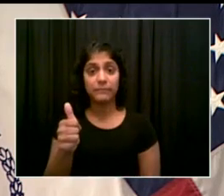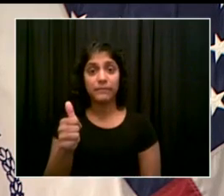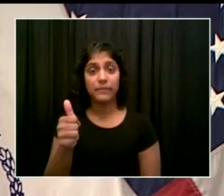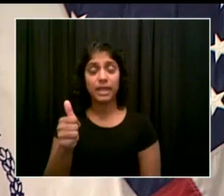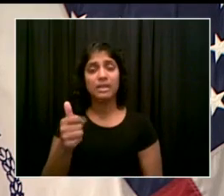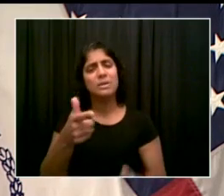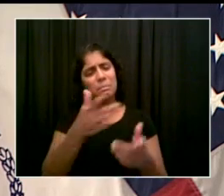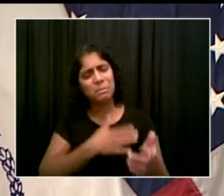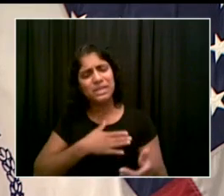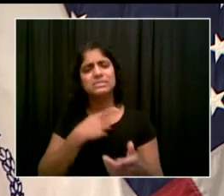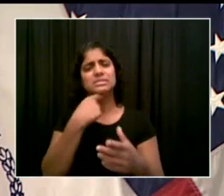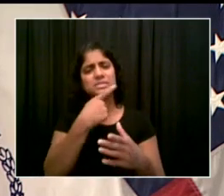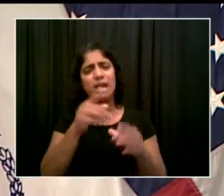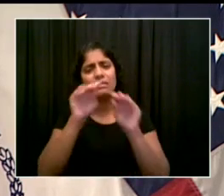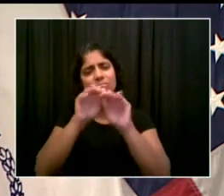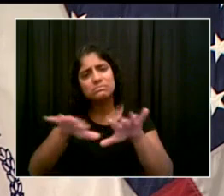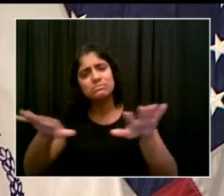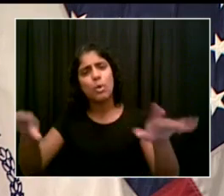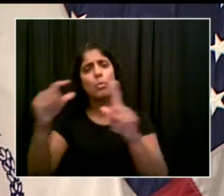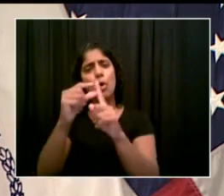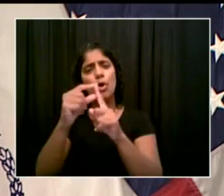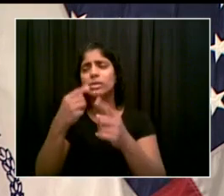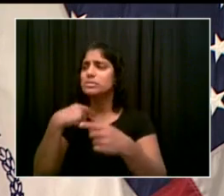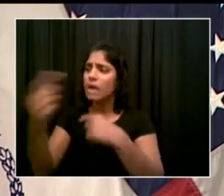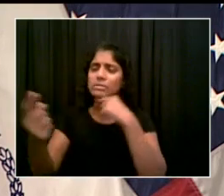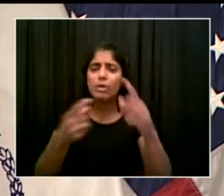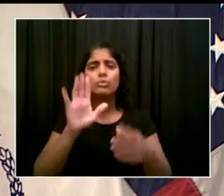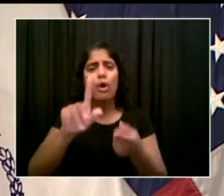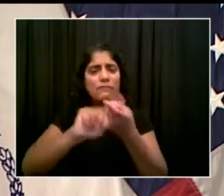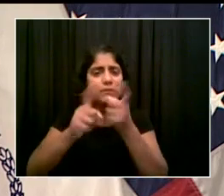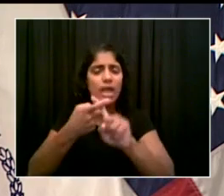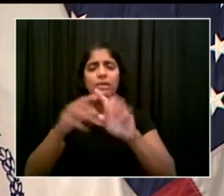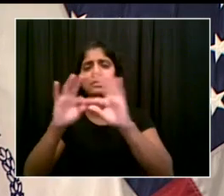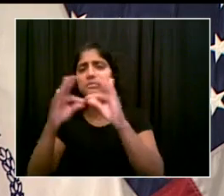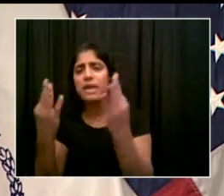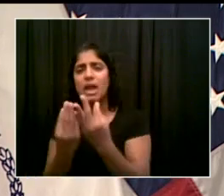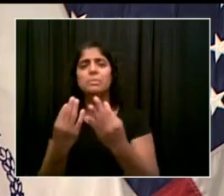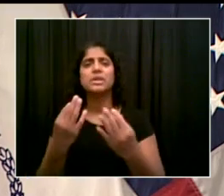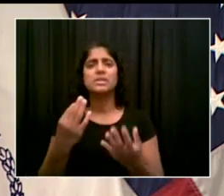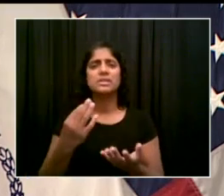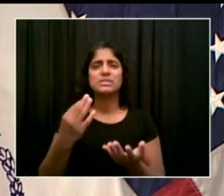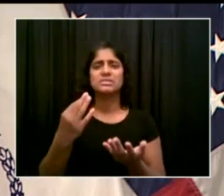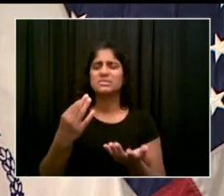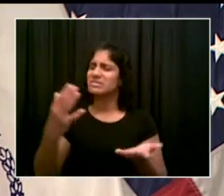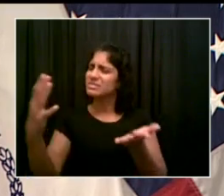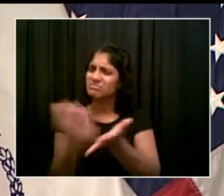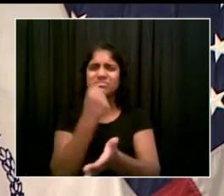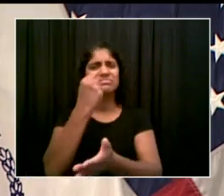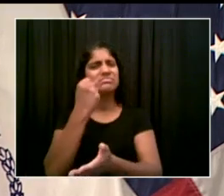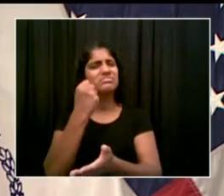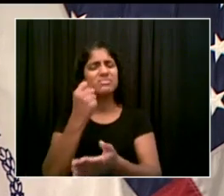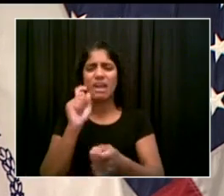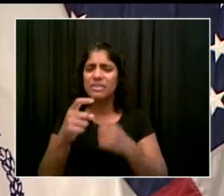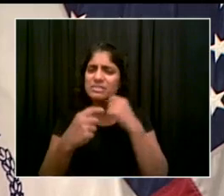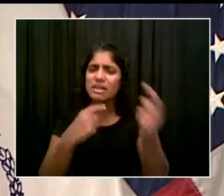It's time for us to have a blunter conversation, that we've got to do this, or really a lot of people are going to be in danger, and that's not